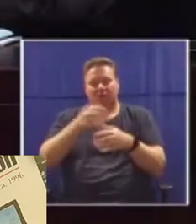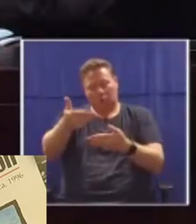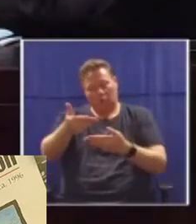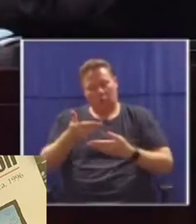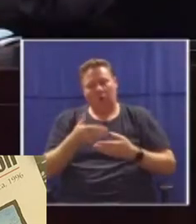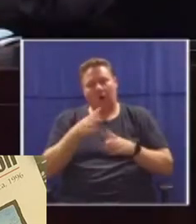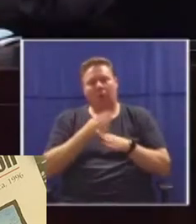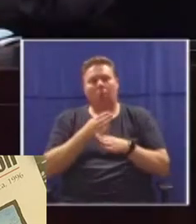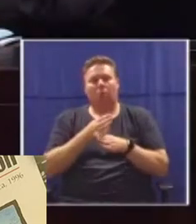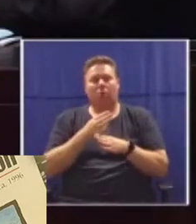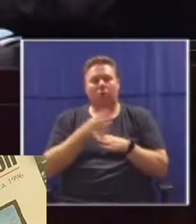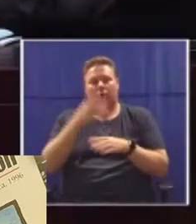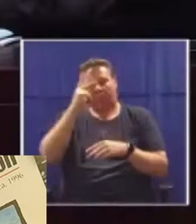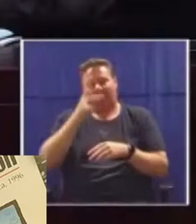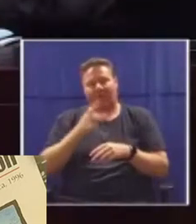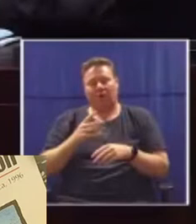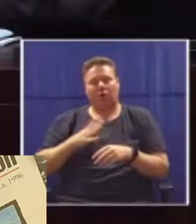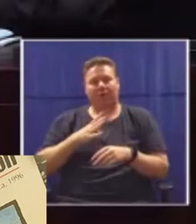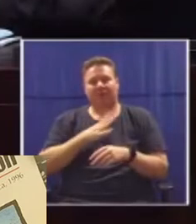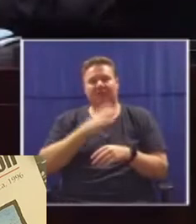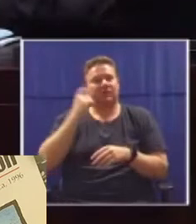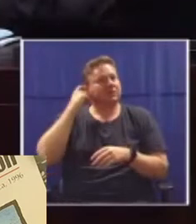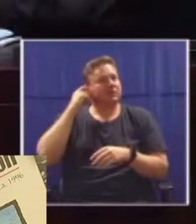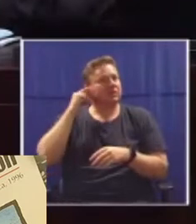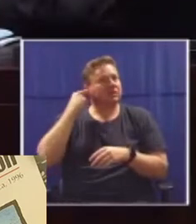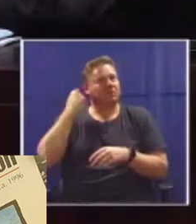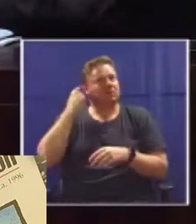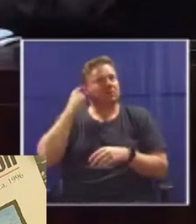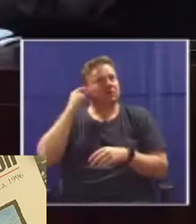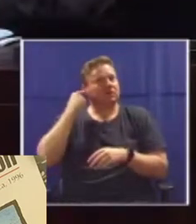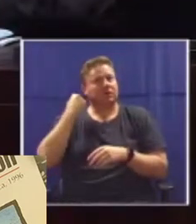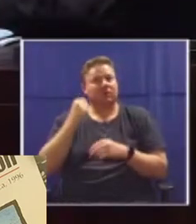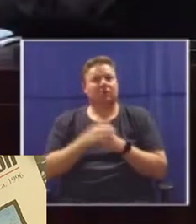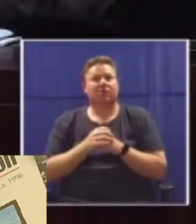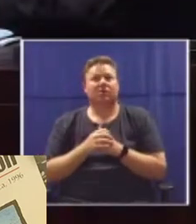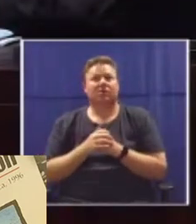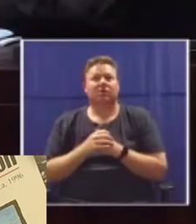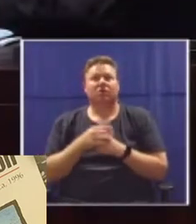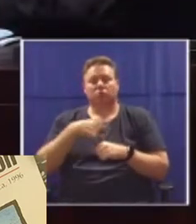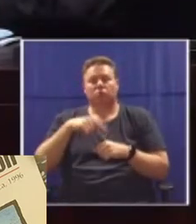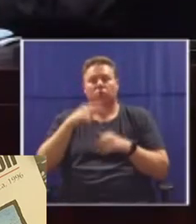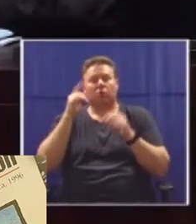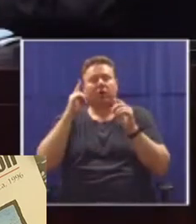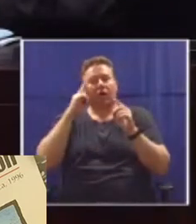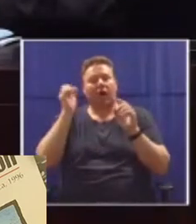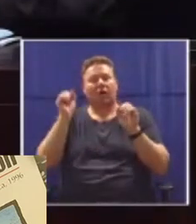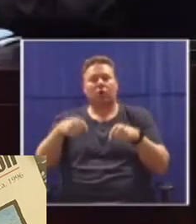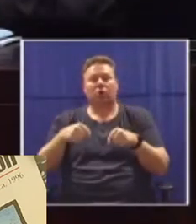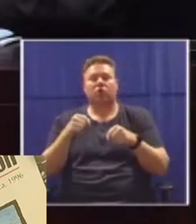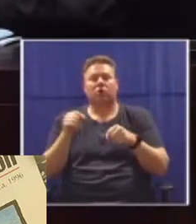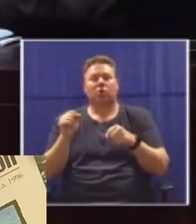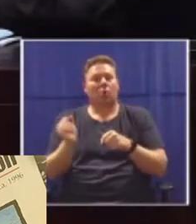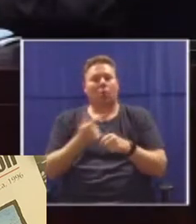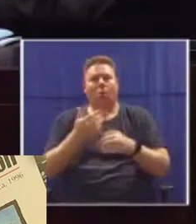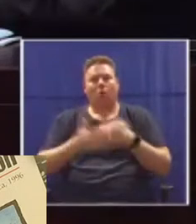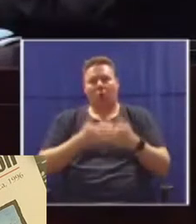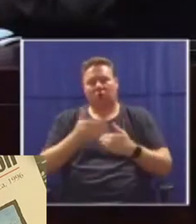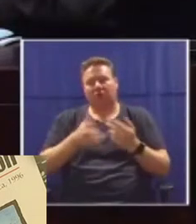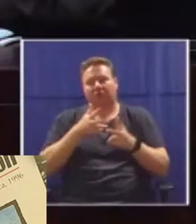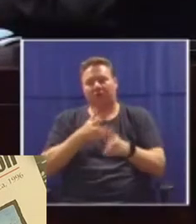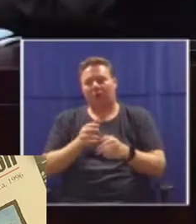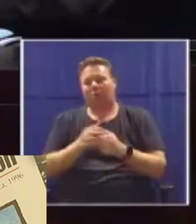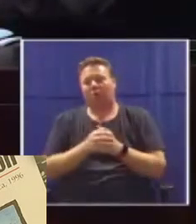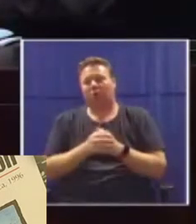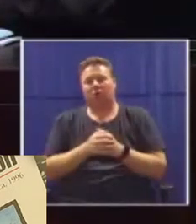that has been done by the portfolio committee. And we do acknowledge that all processes were followed. There's been